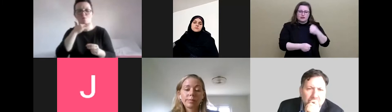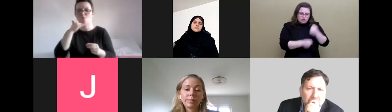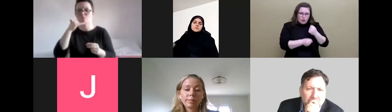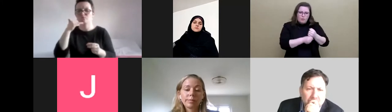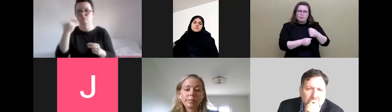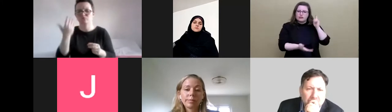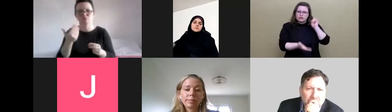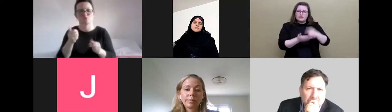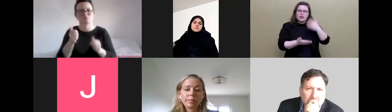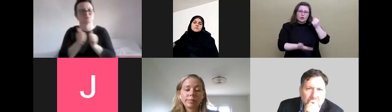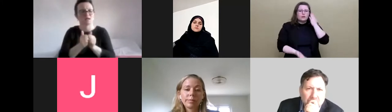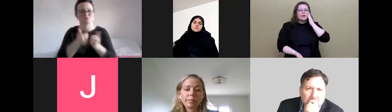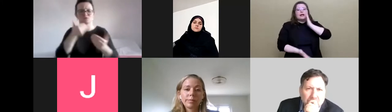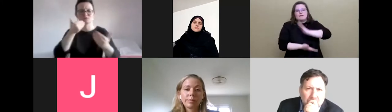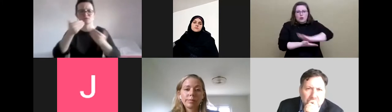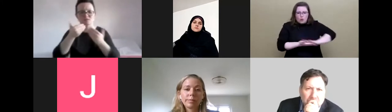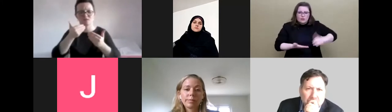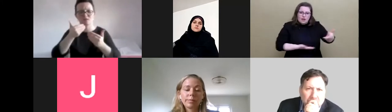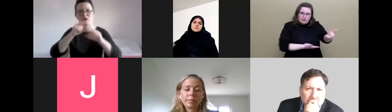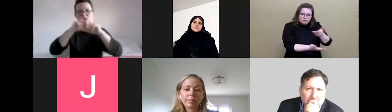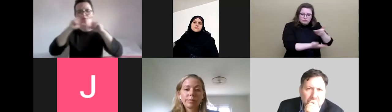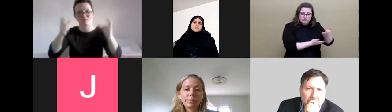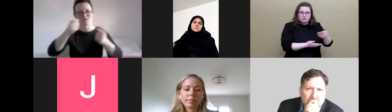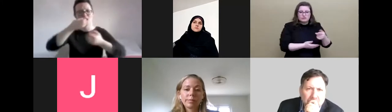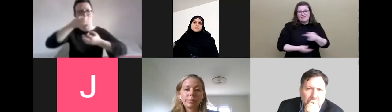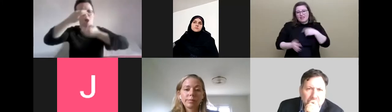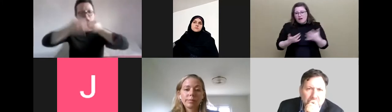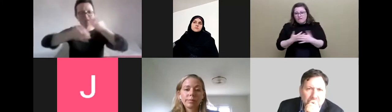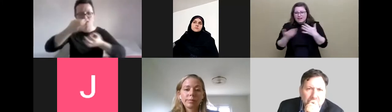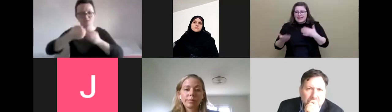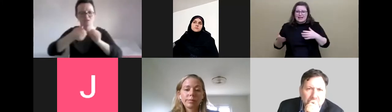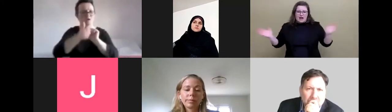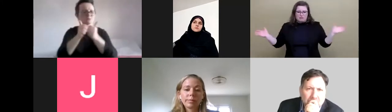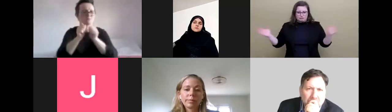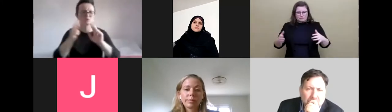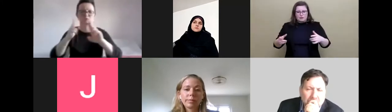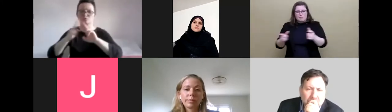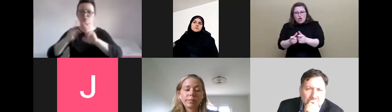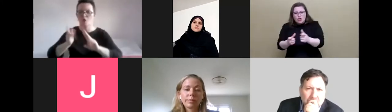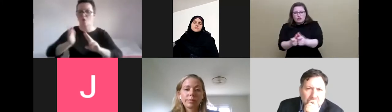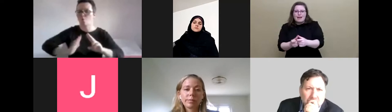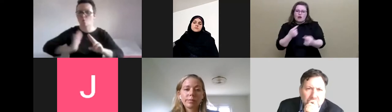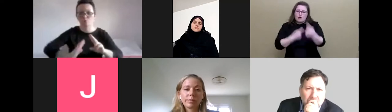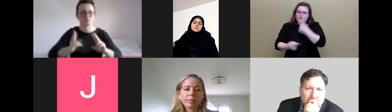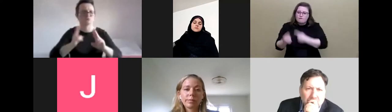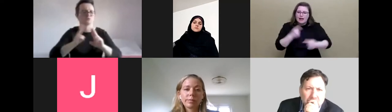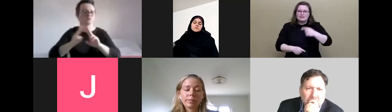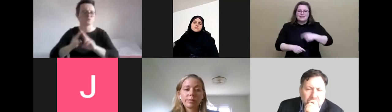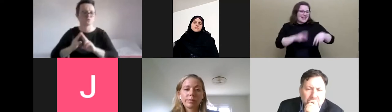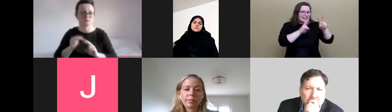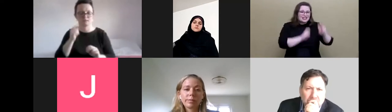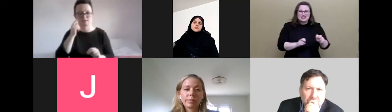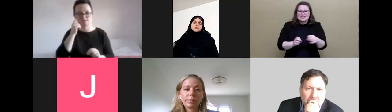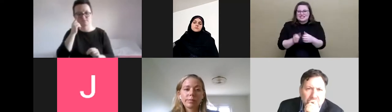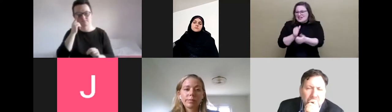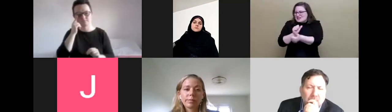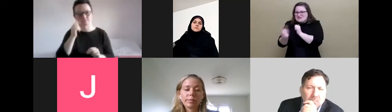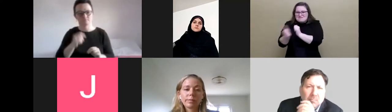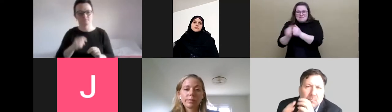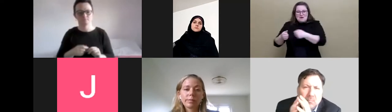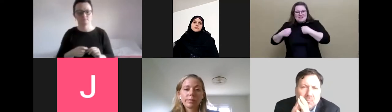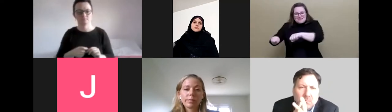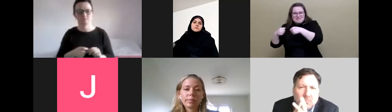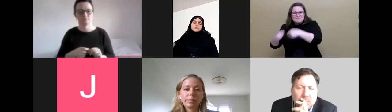say. We have many joint meetings, conferences, analysis, sports events, cultural events.